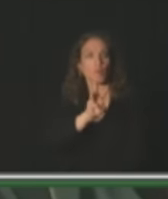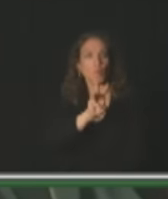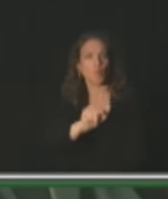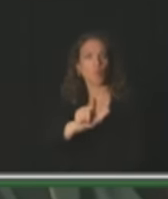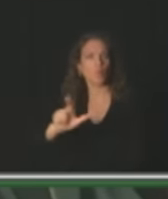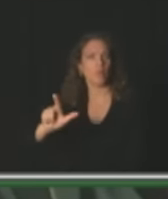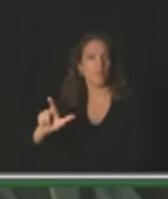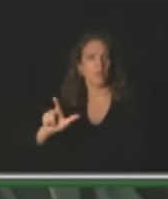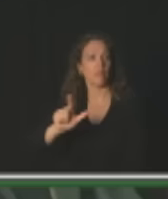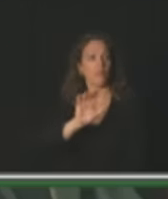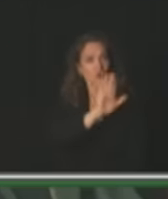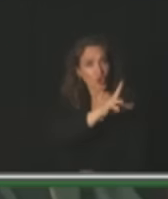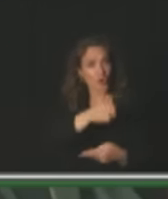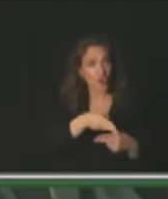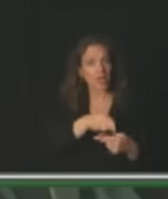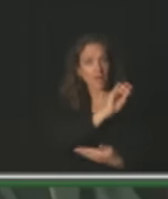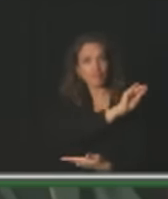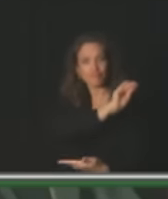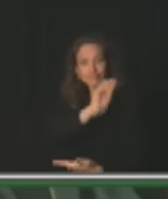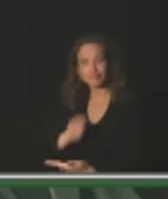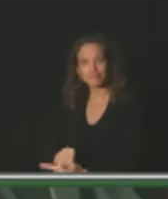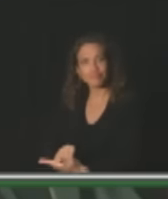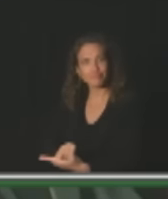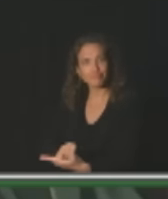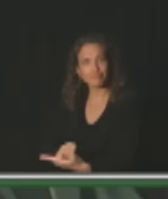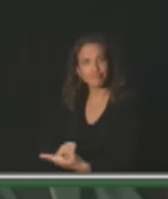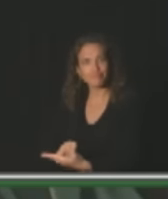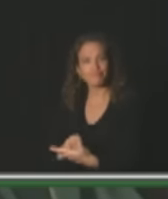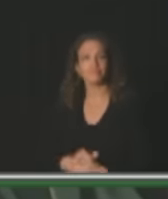with her name in the will.